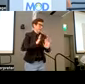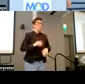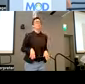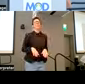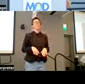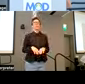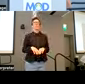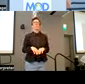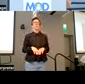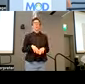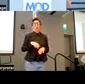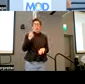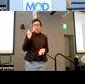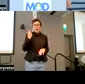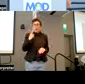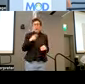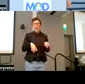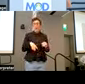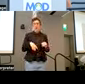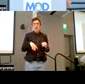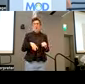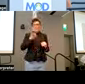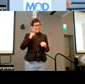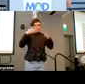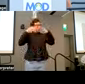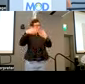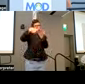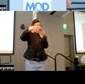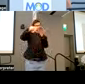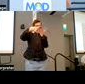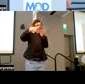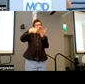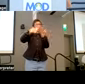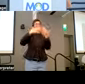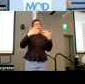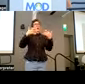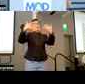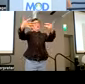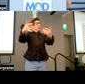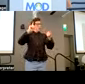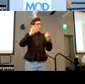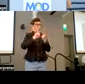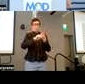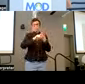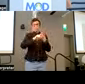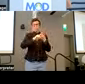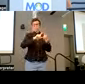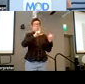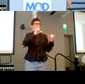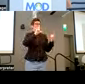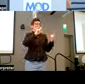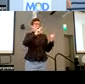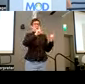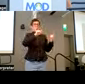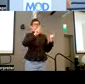And that was really such a major focus. As we fast forward to 2022,